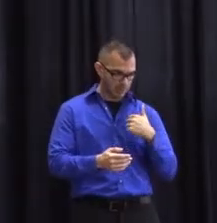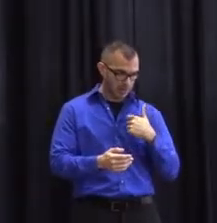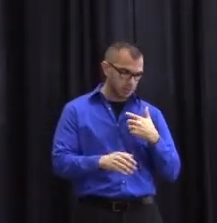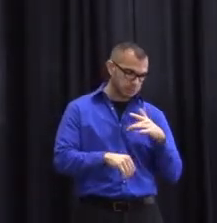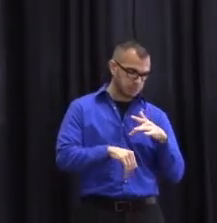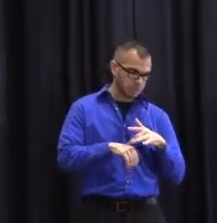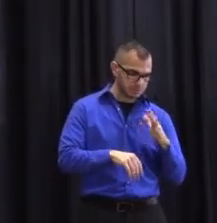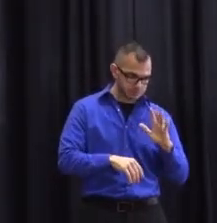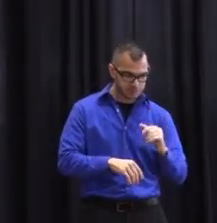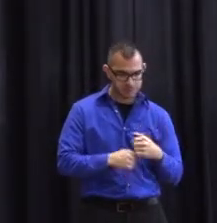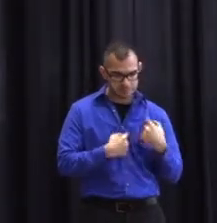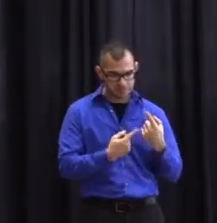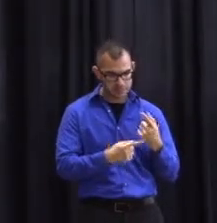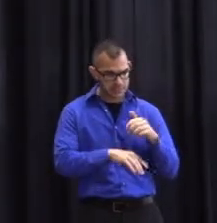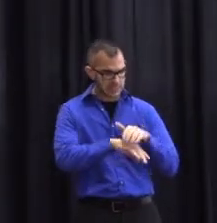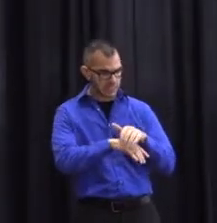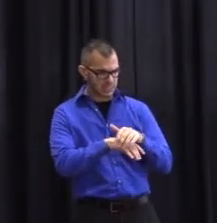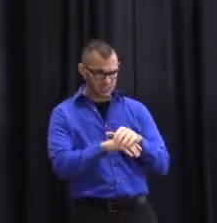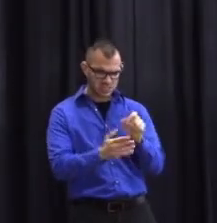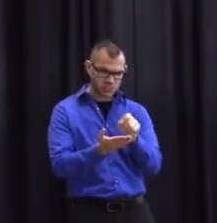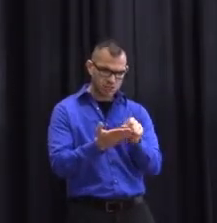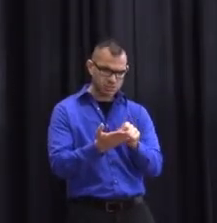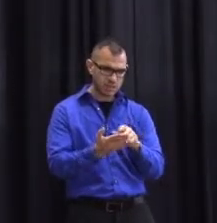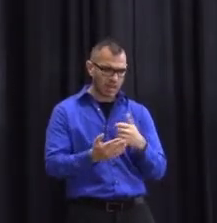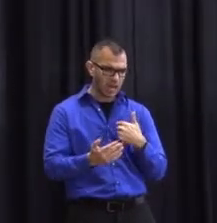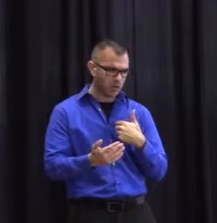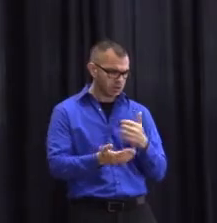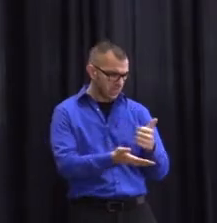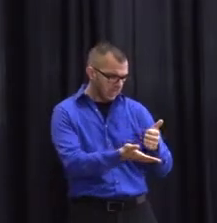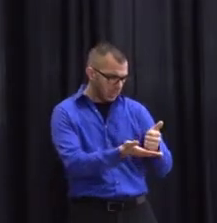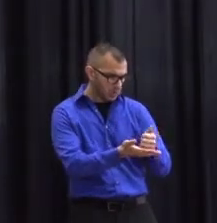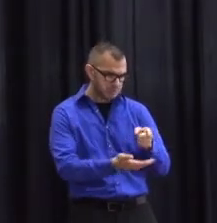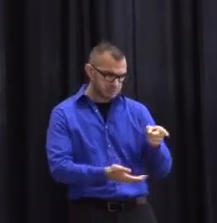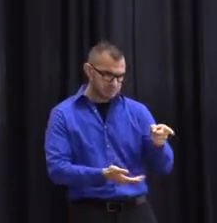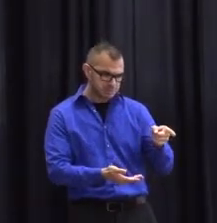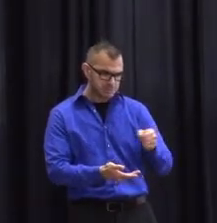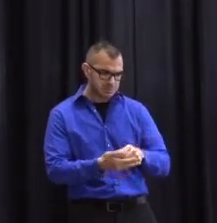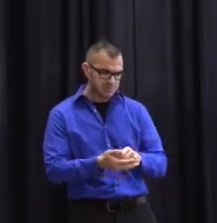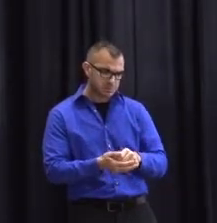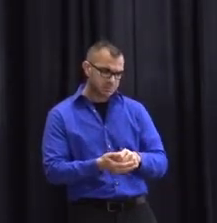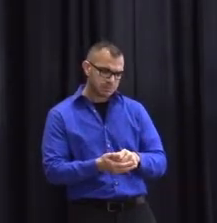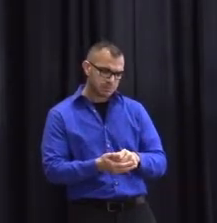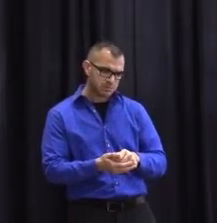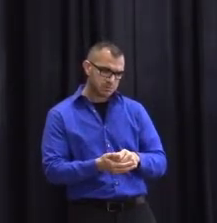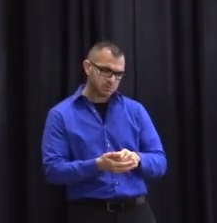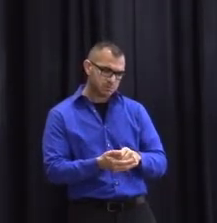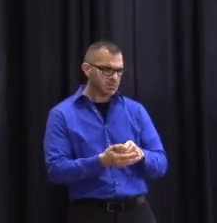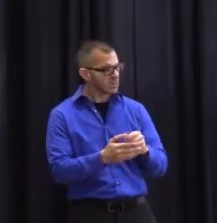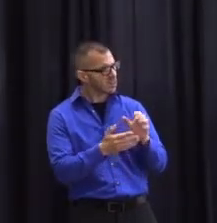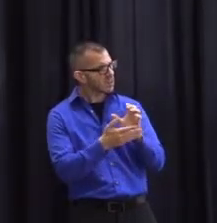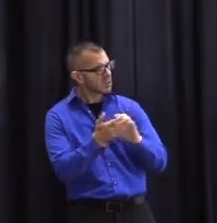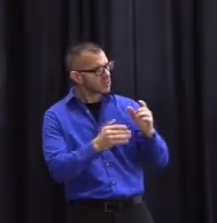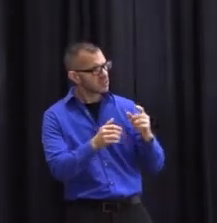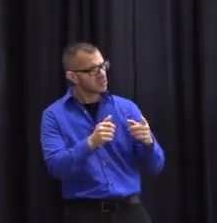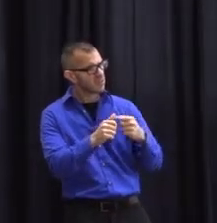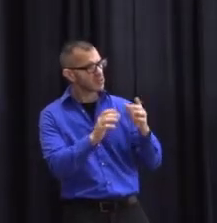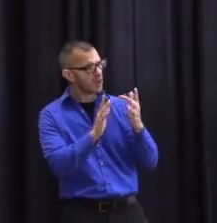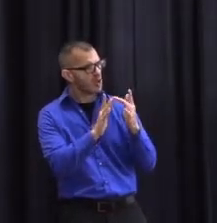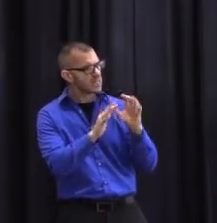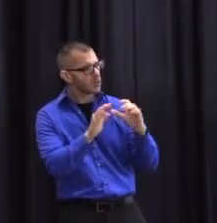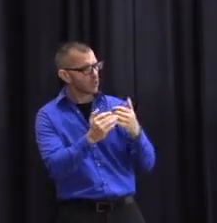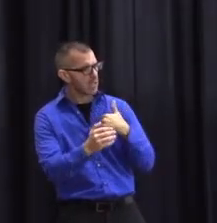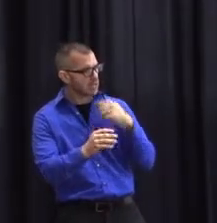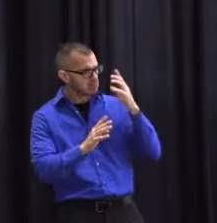I was, English composition. She wanted me to help her put the college's first online course together.